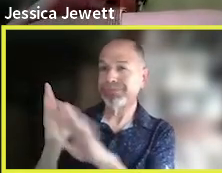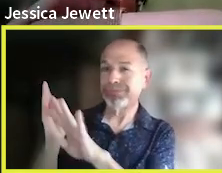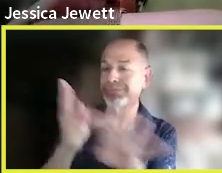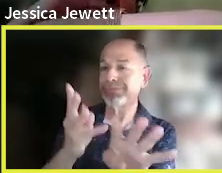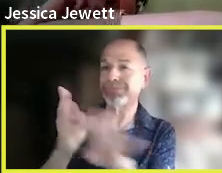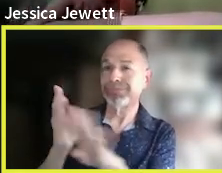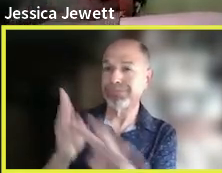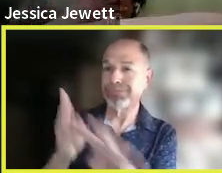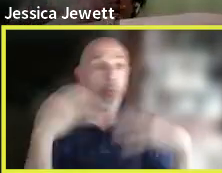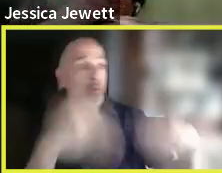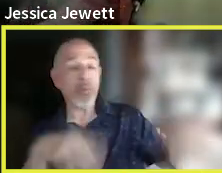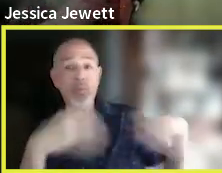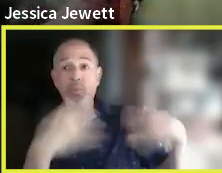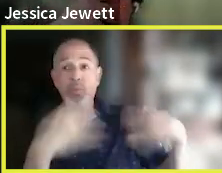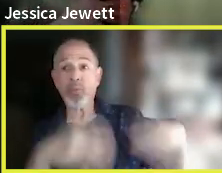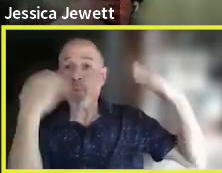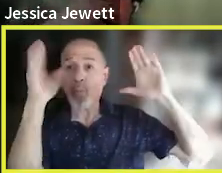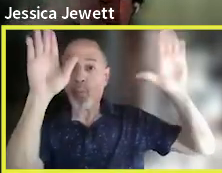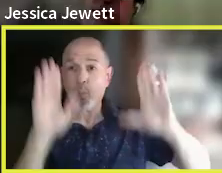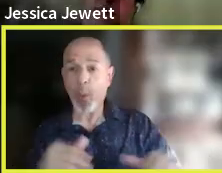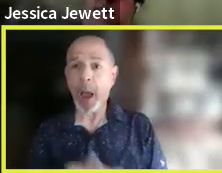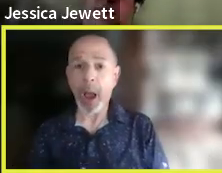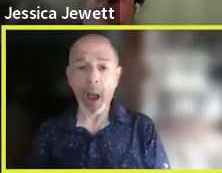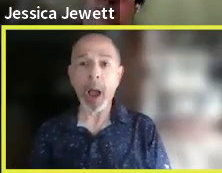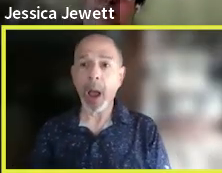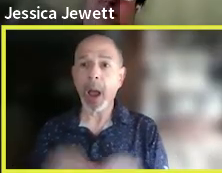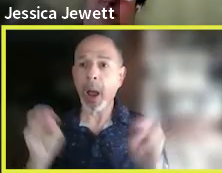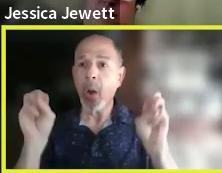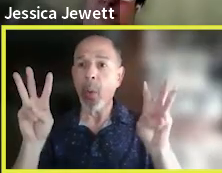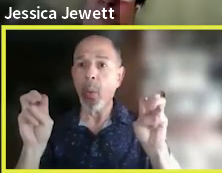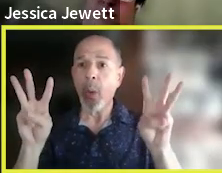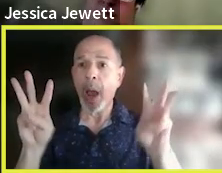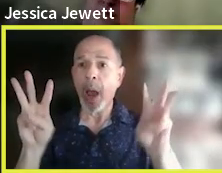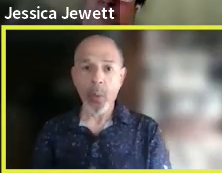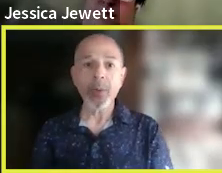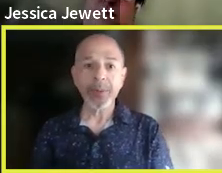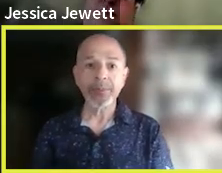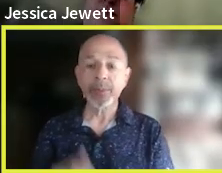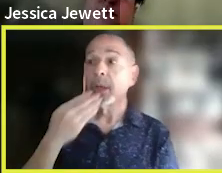500 wow. people. That's a lot of people. And so it's a good thing that the Children's Museum is big.